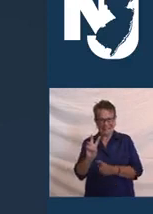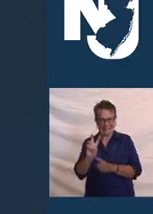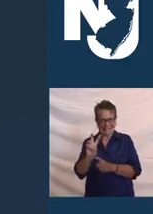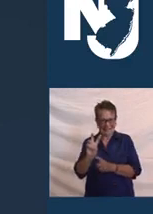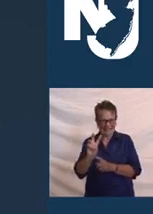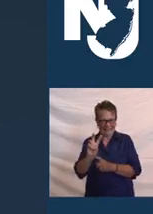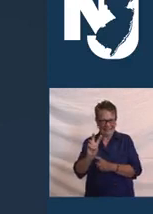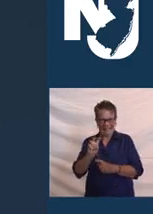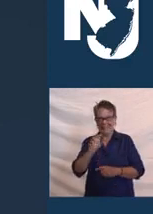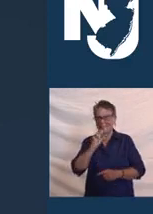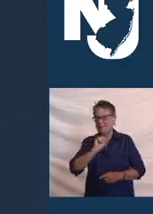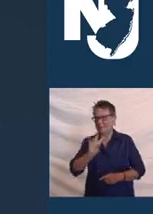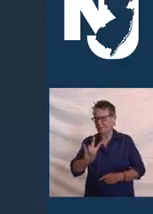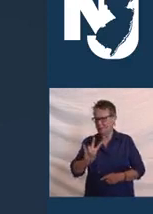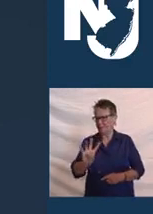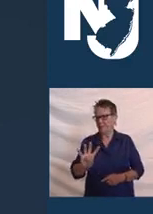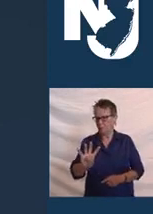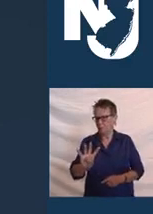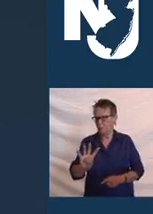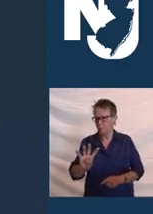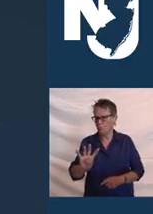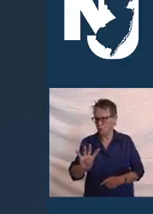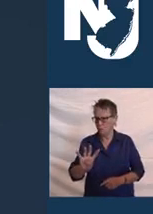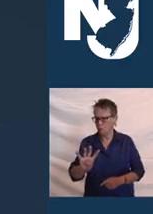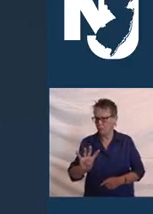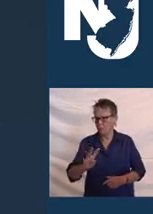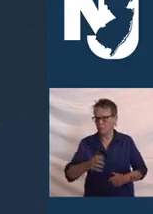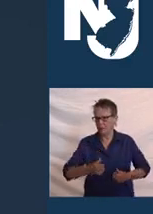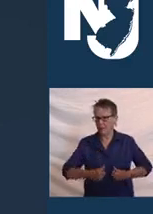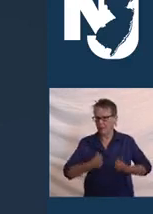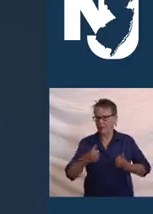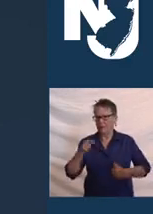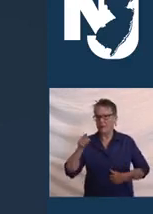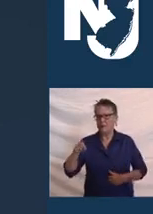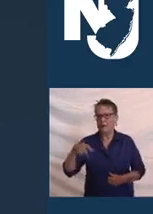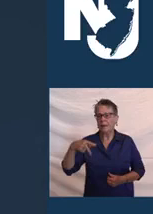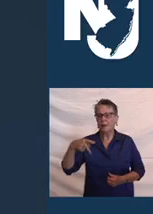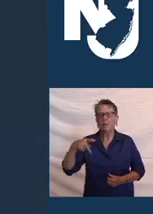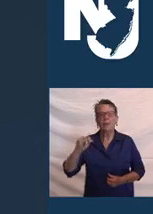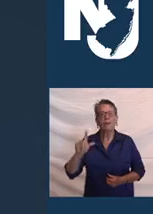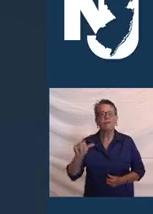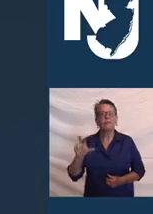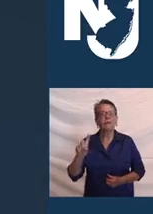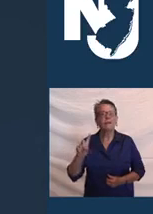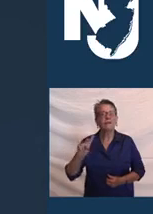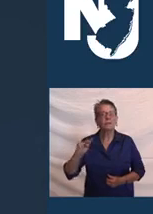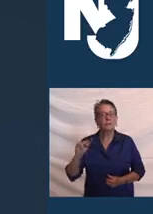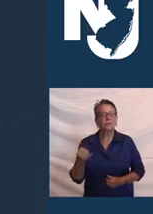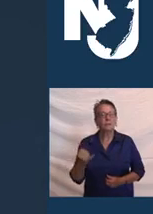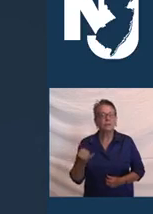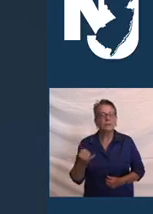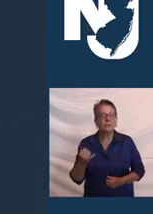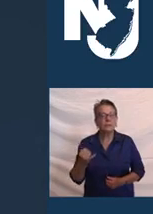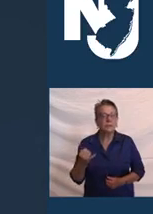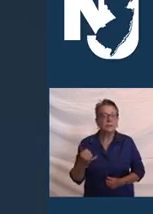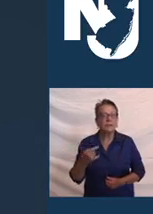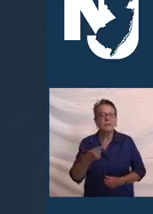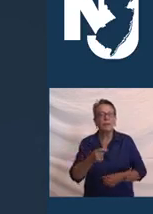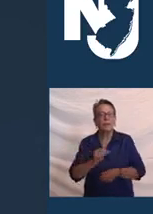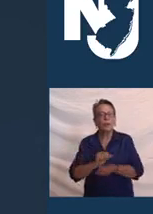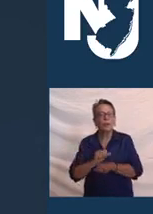of Plainfield, Carl earned a law degree and embarked on a 35-year career with the Veterans Administration in Newark,